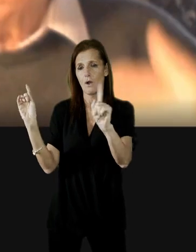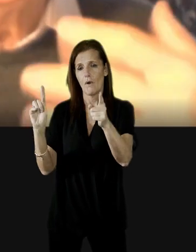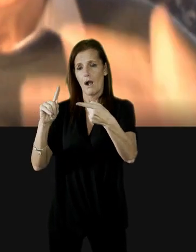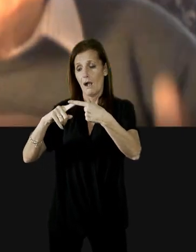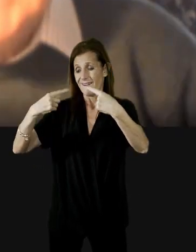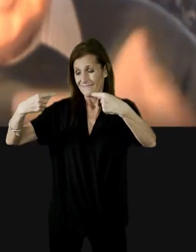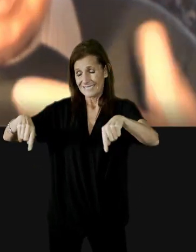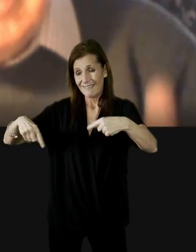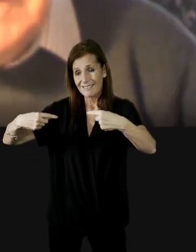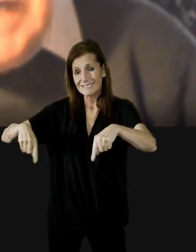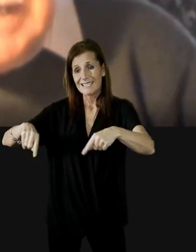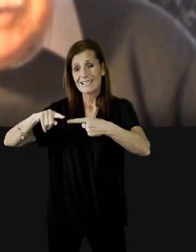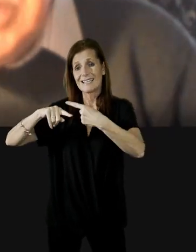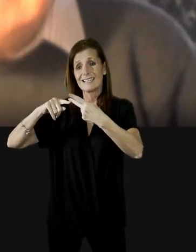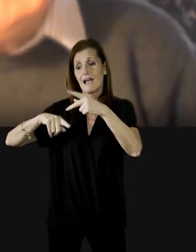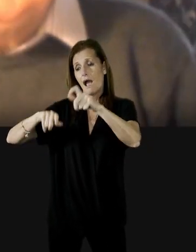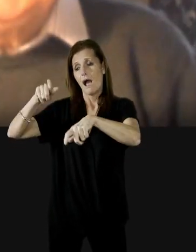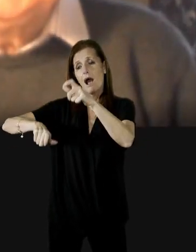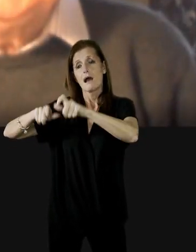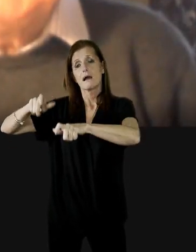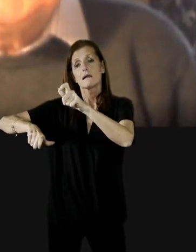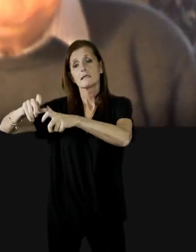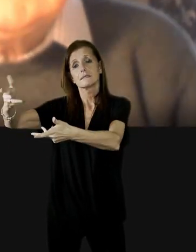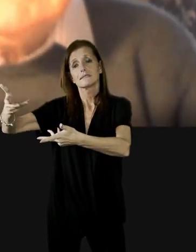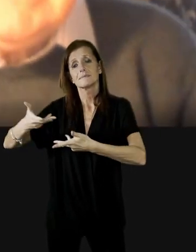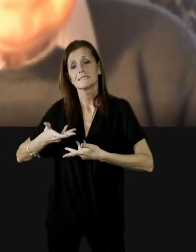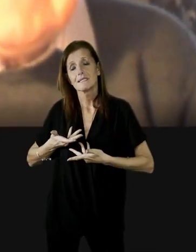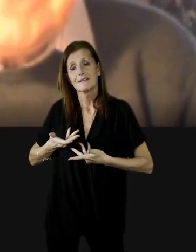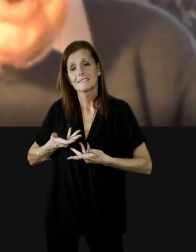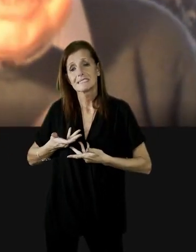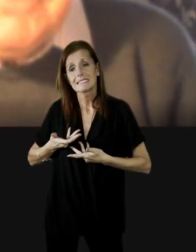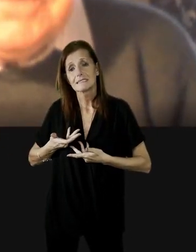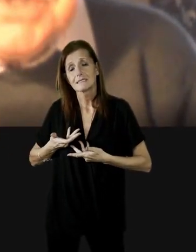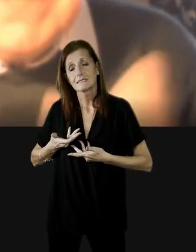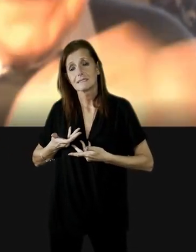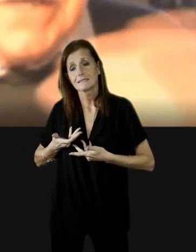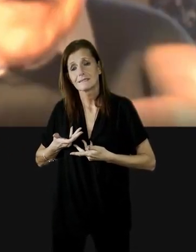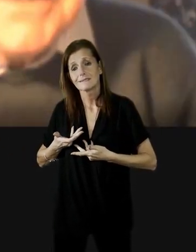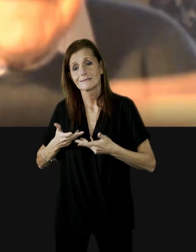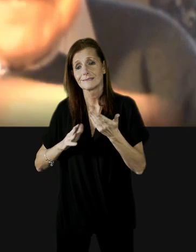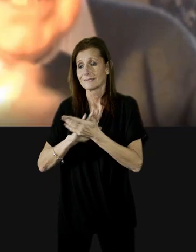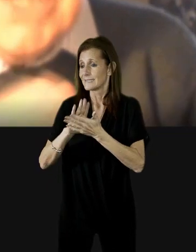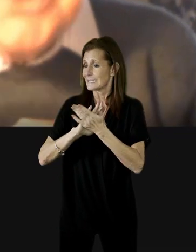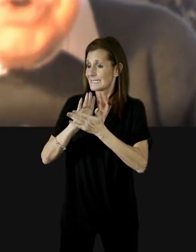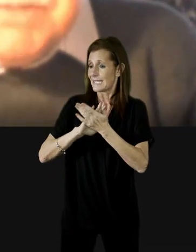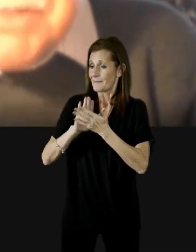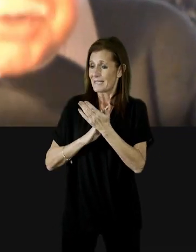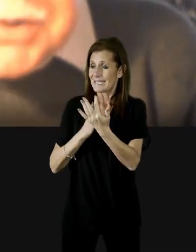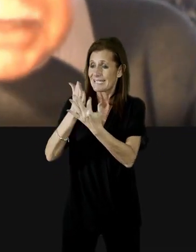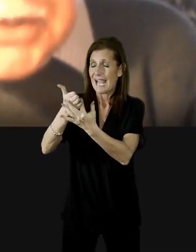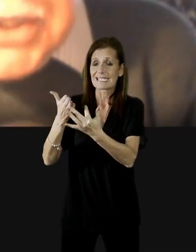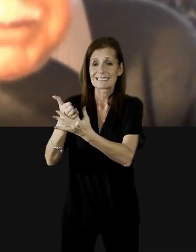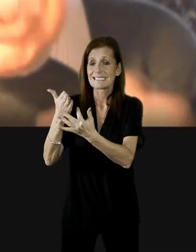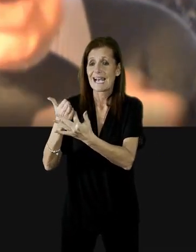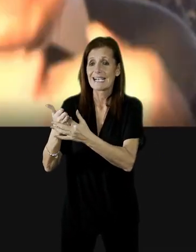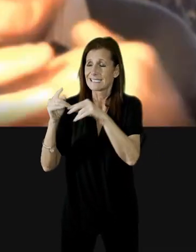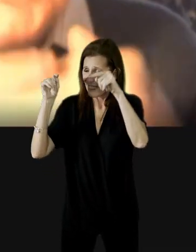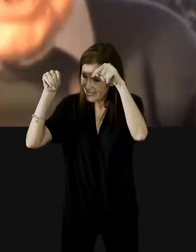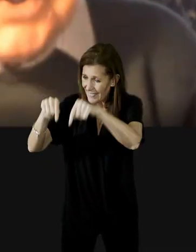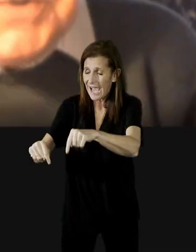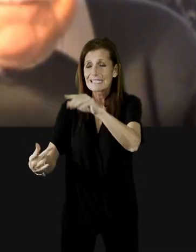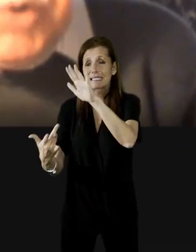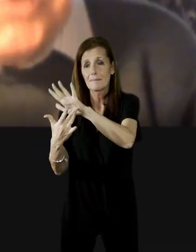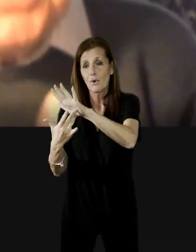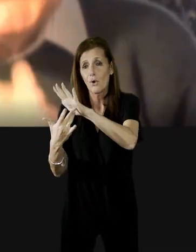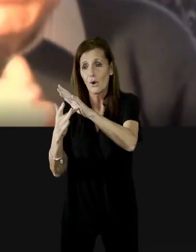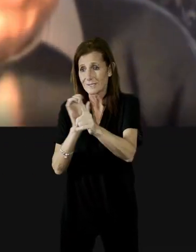the facilities that are available to make holiday properties and tourism businesses accessible, were just